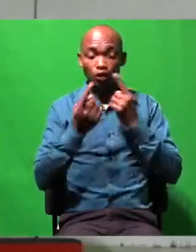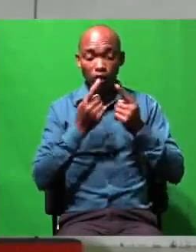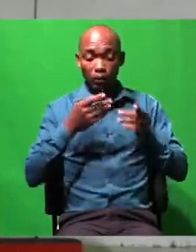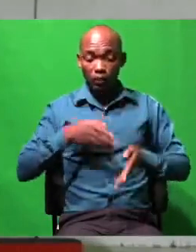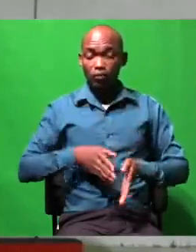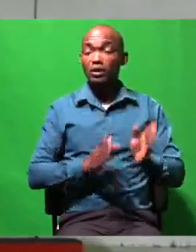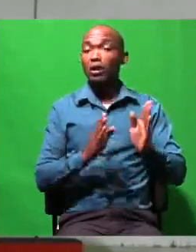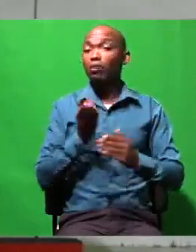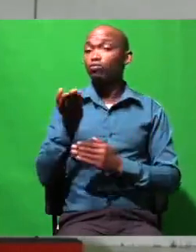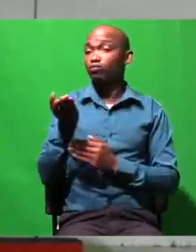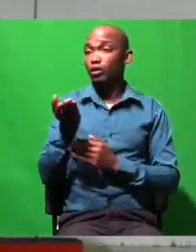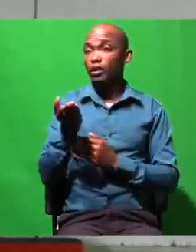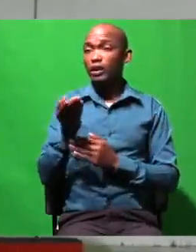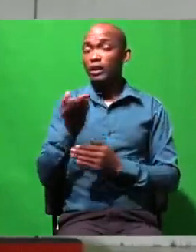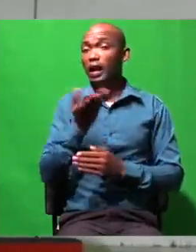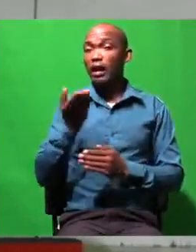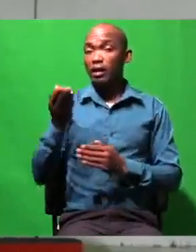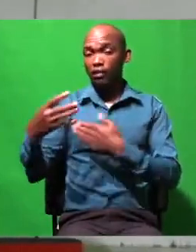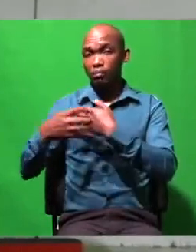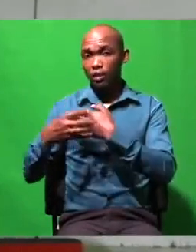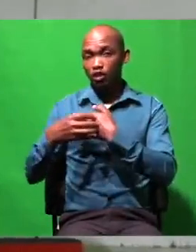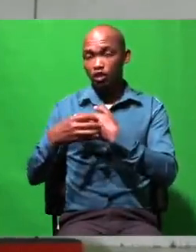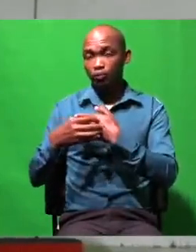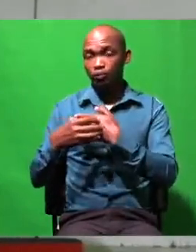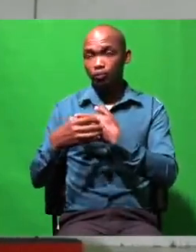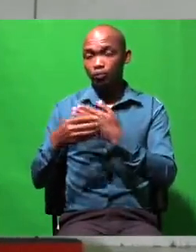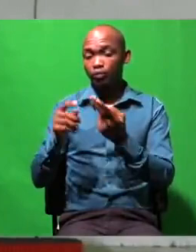What about the second picture? What do you see?